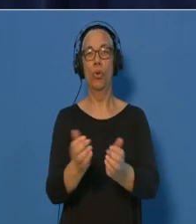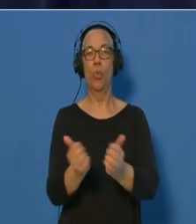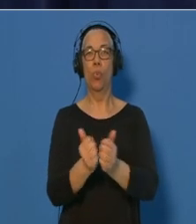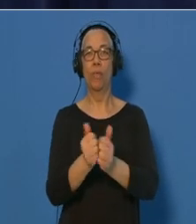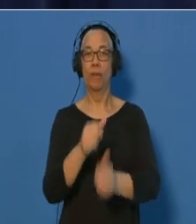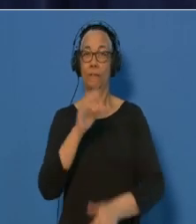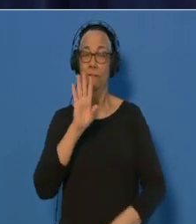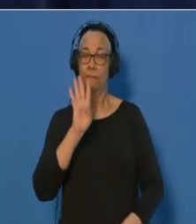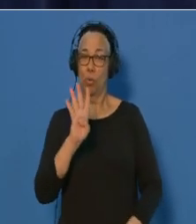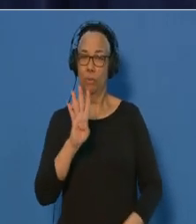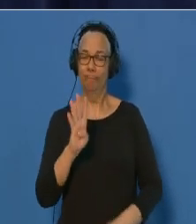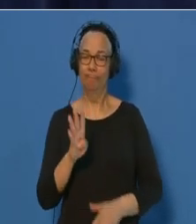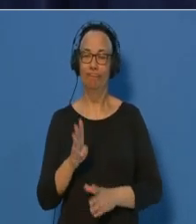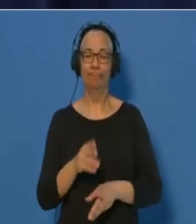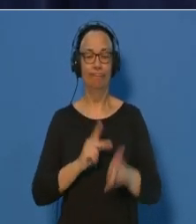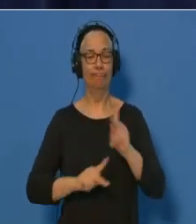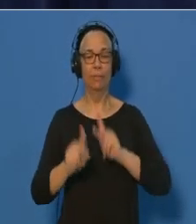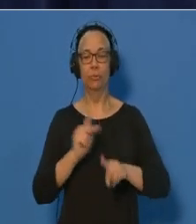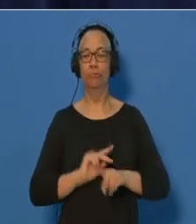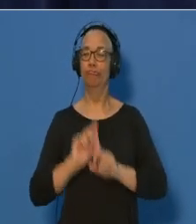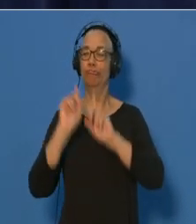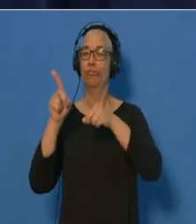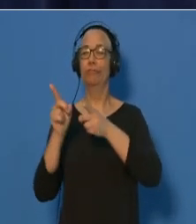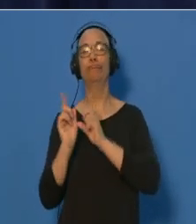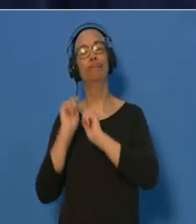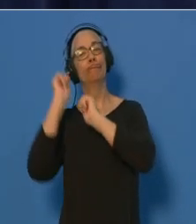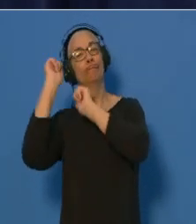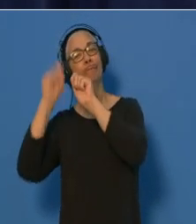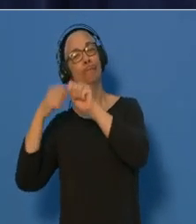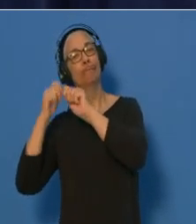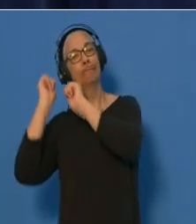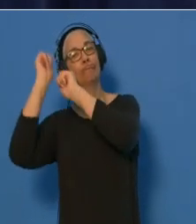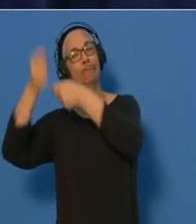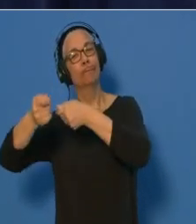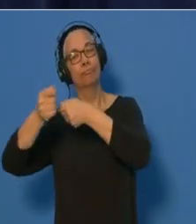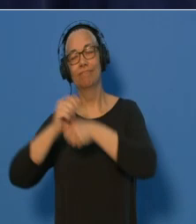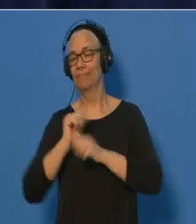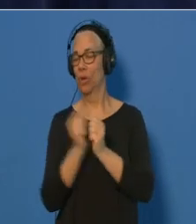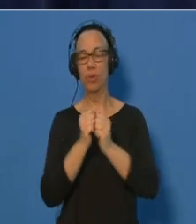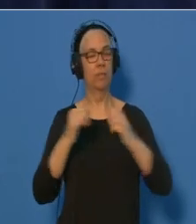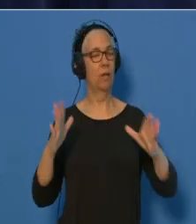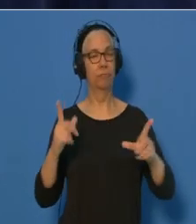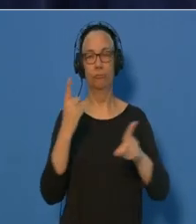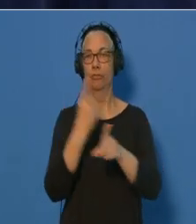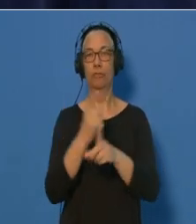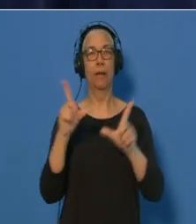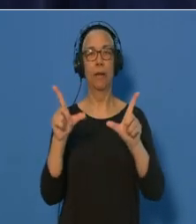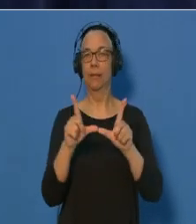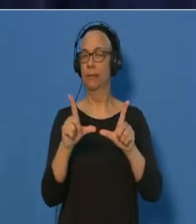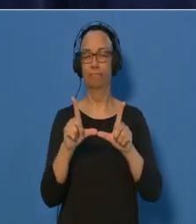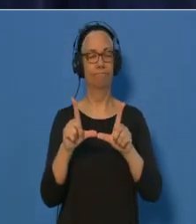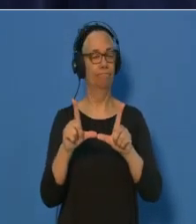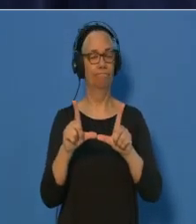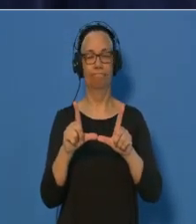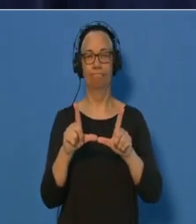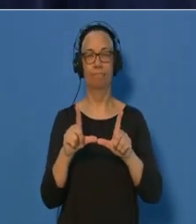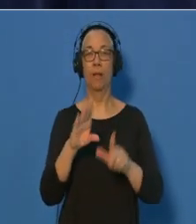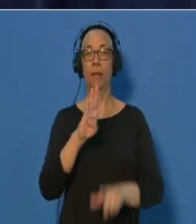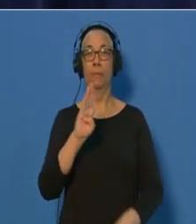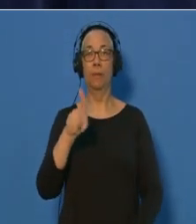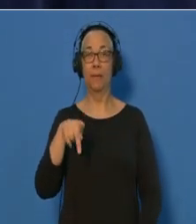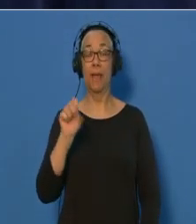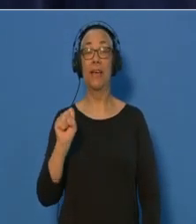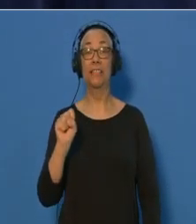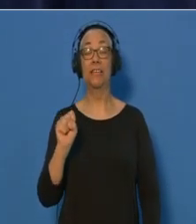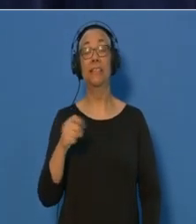heading out for a day of fishing. The vessel did not have a valid fishing license. The BPS has advised